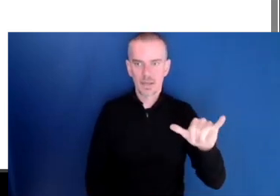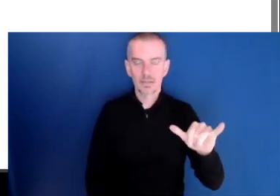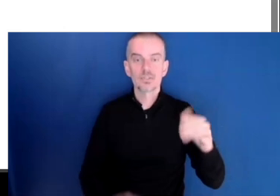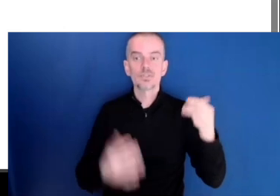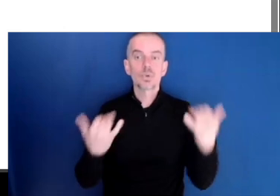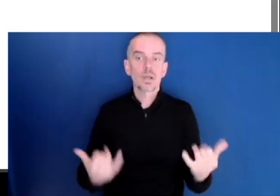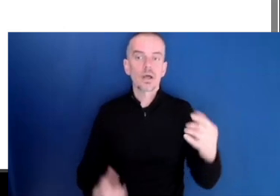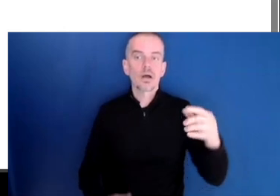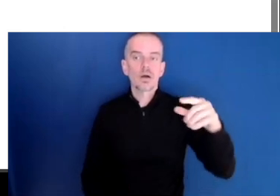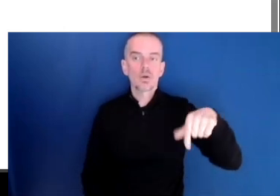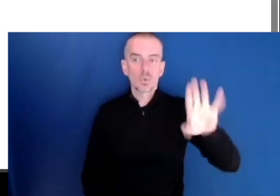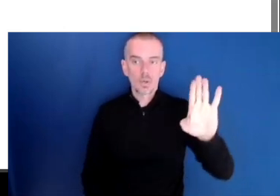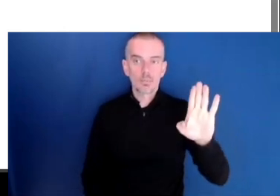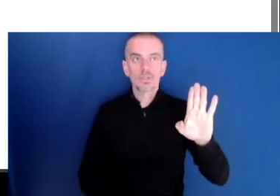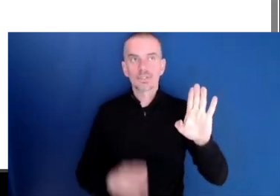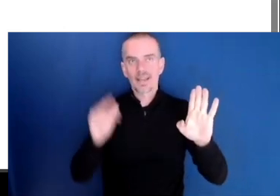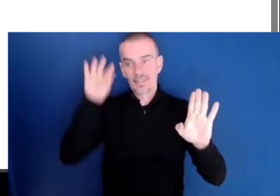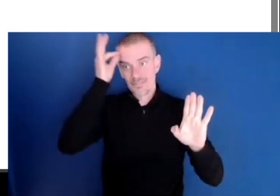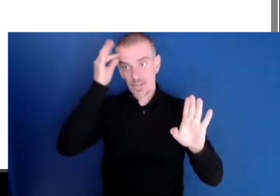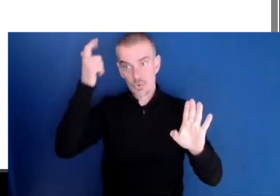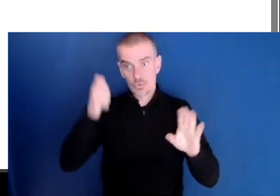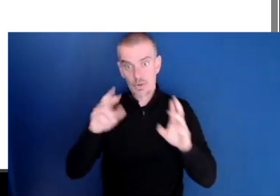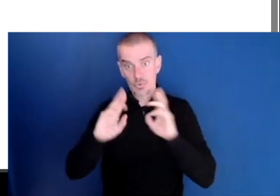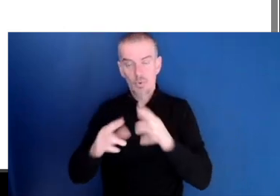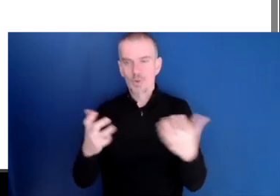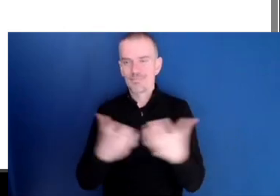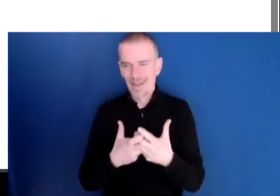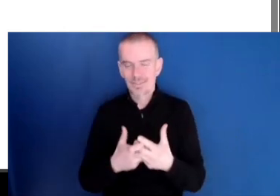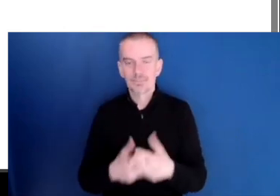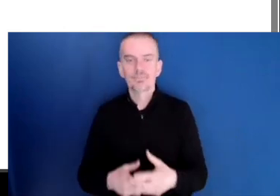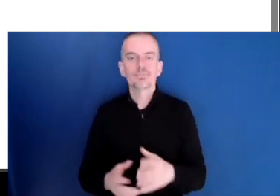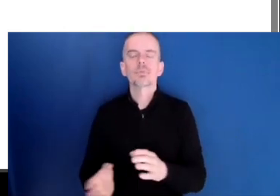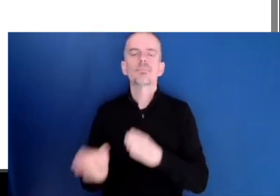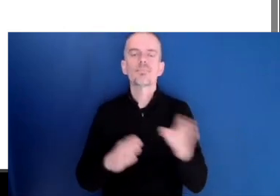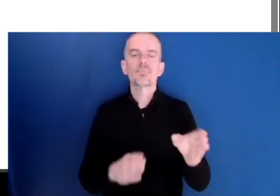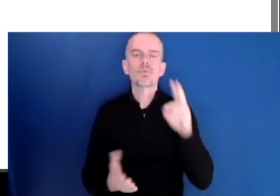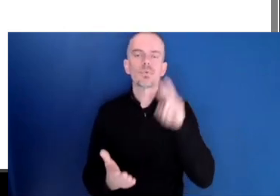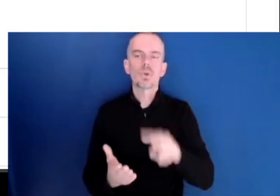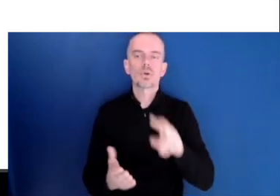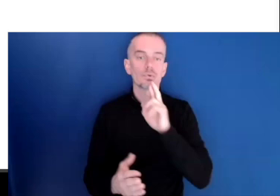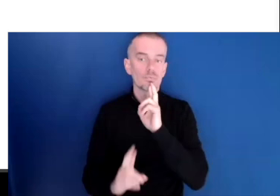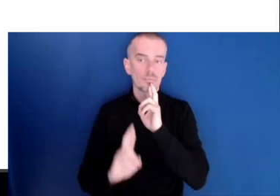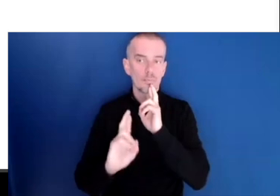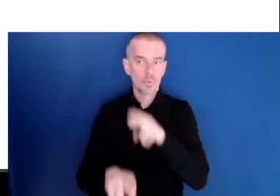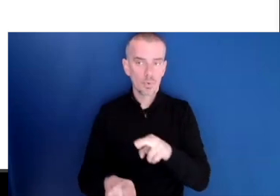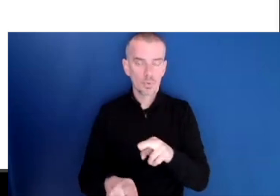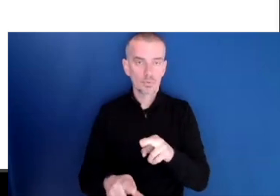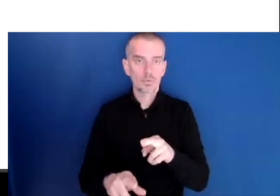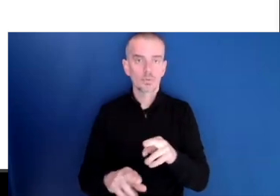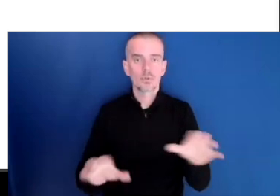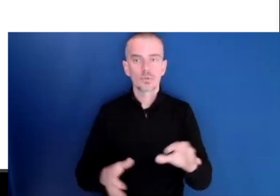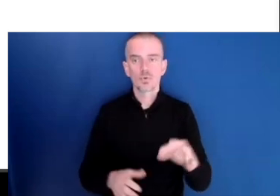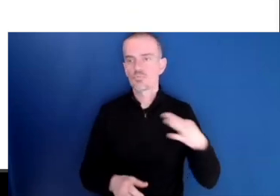federal grant report will align. Now, when we go into reports, and I go and run a profit and loss for the